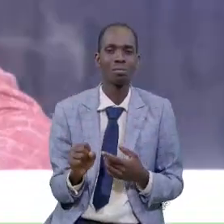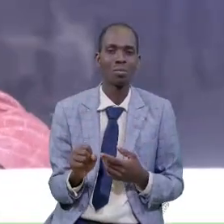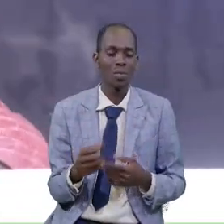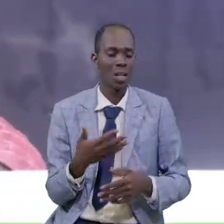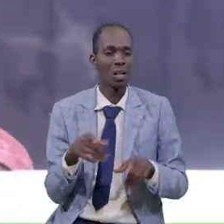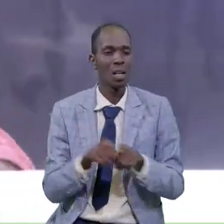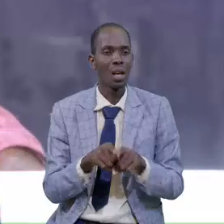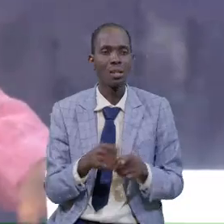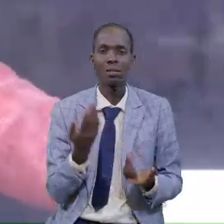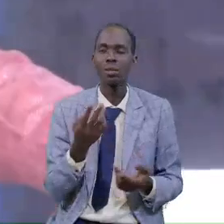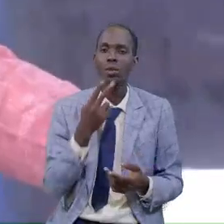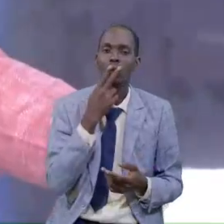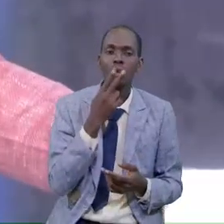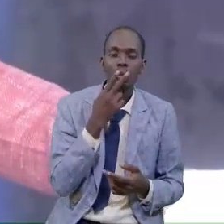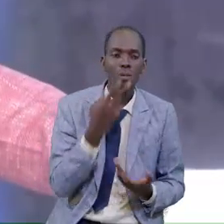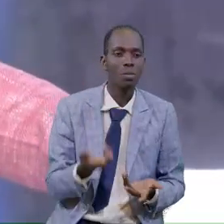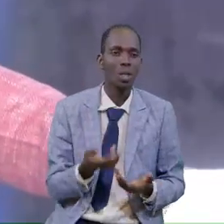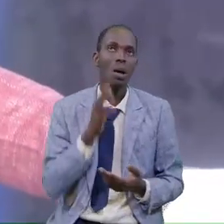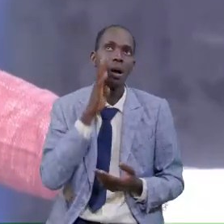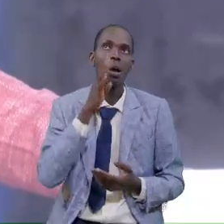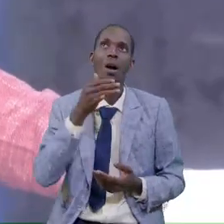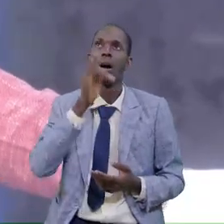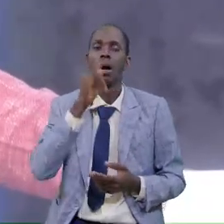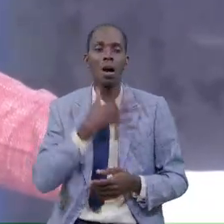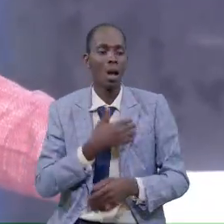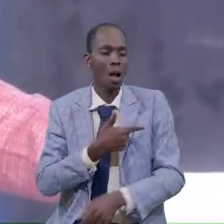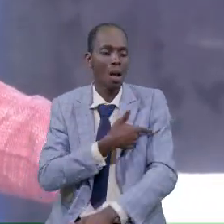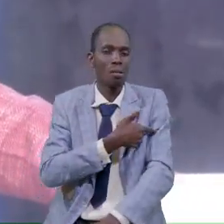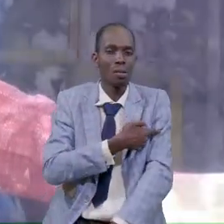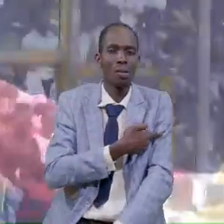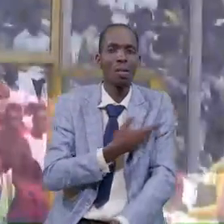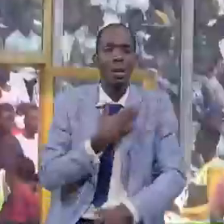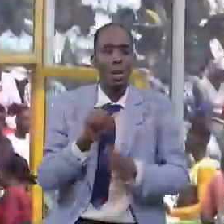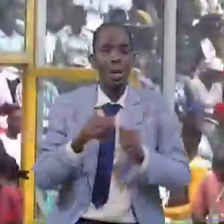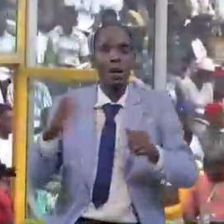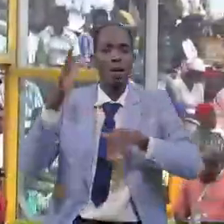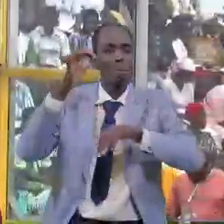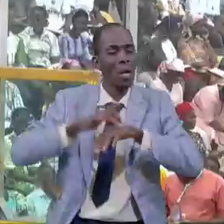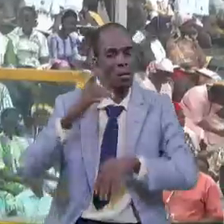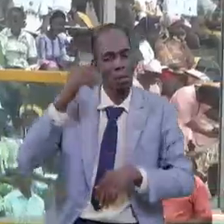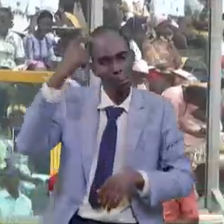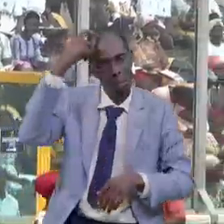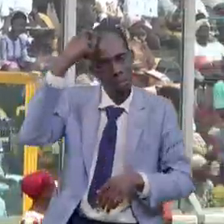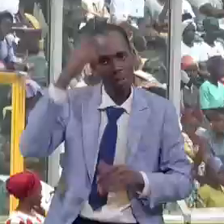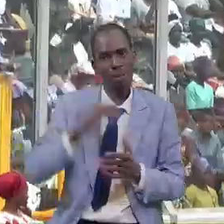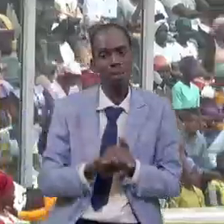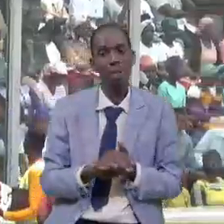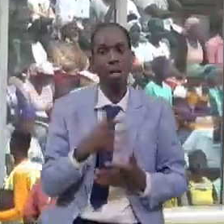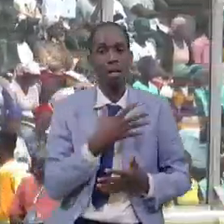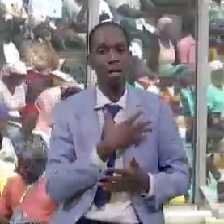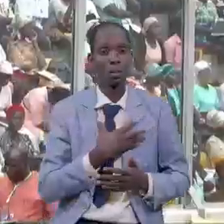the thing to drink and the hard drugs and everything, and it goes into their brain. And the brain, with